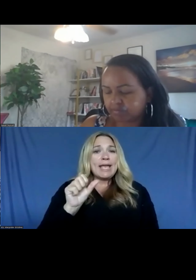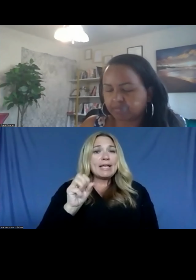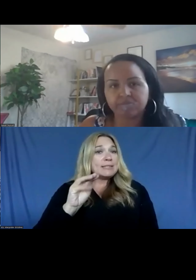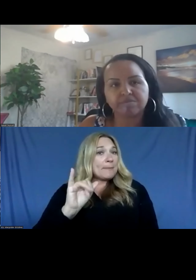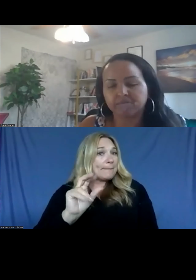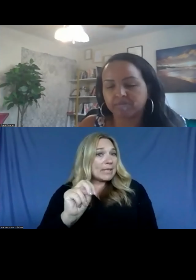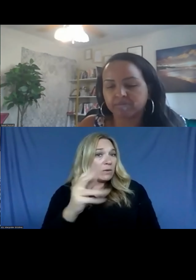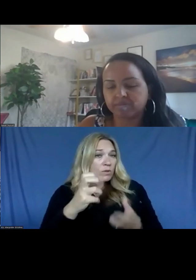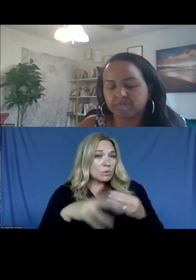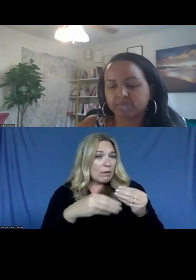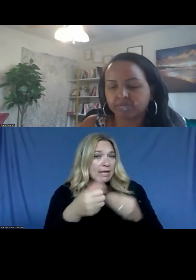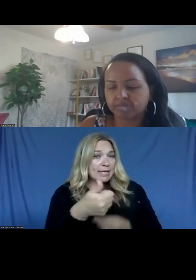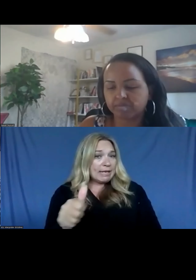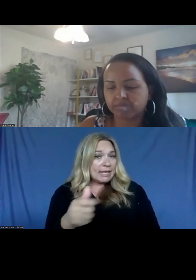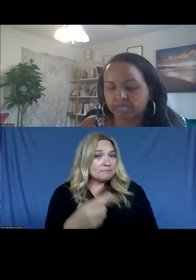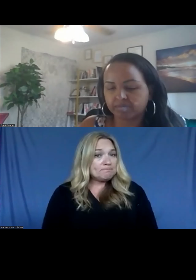add?